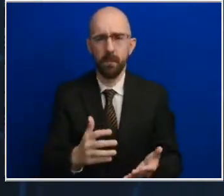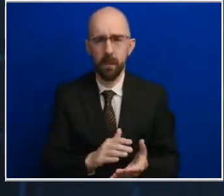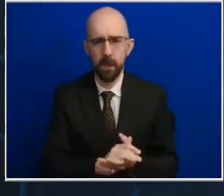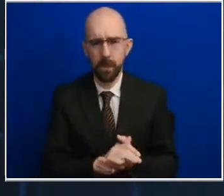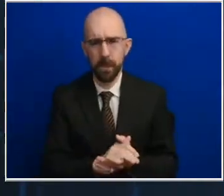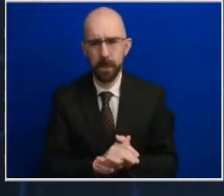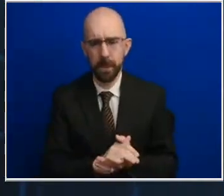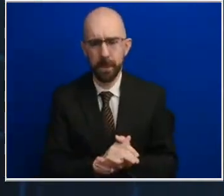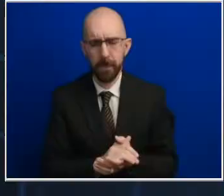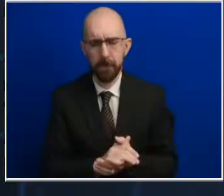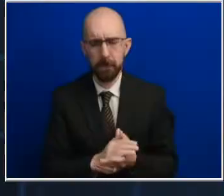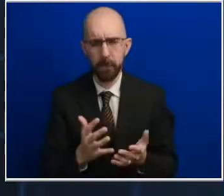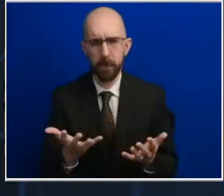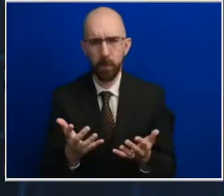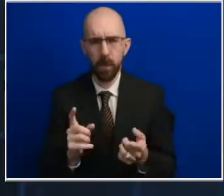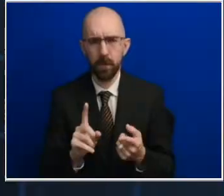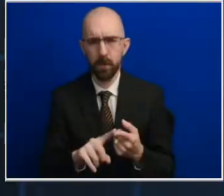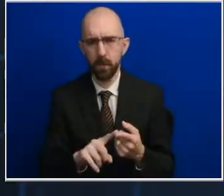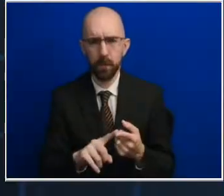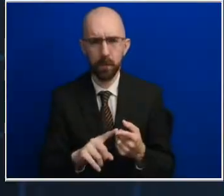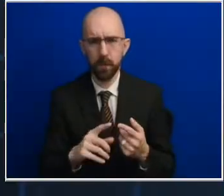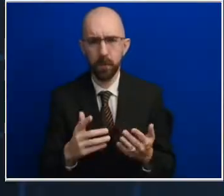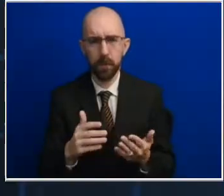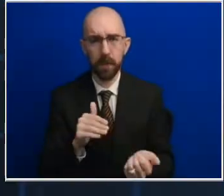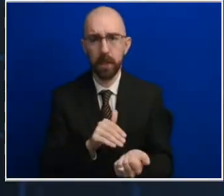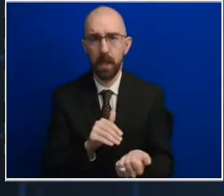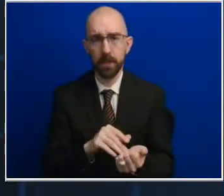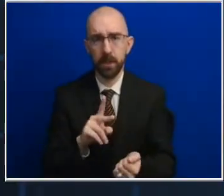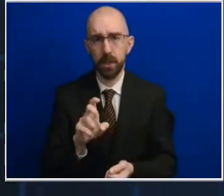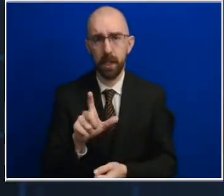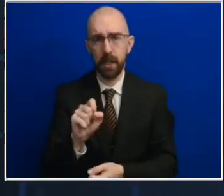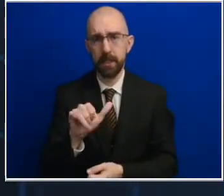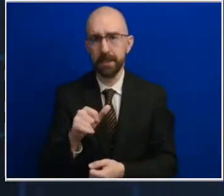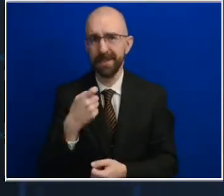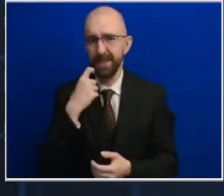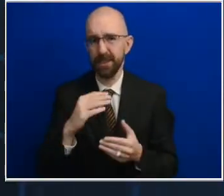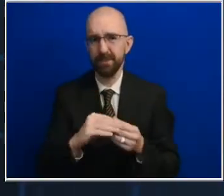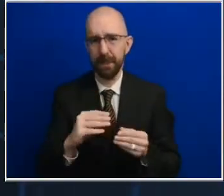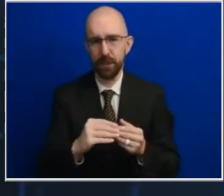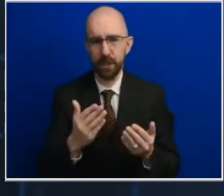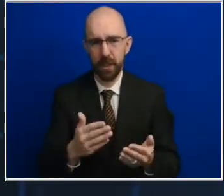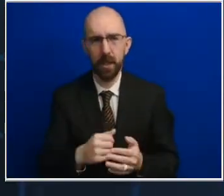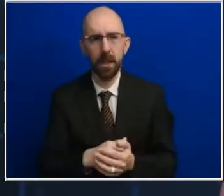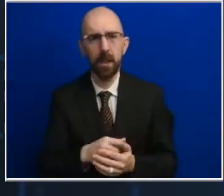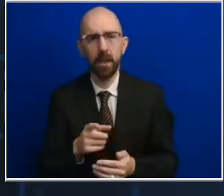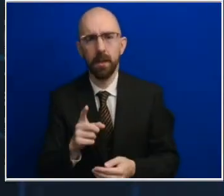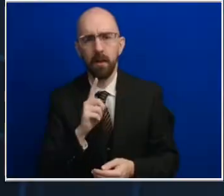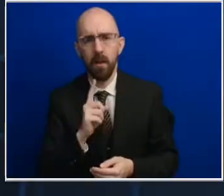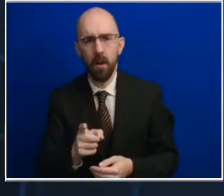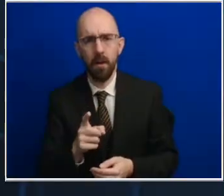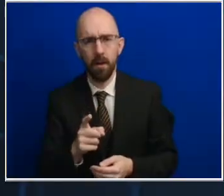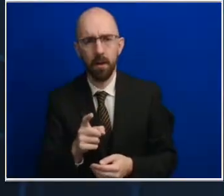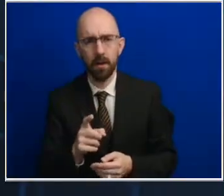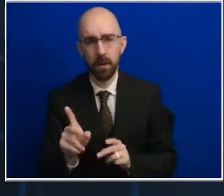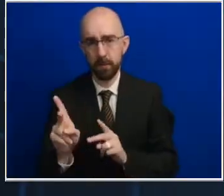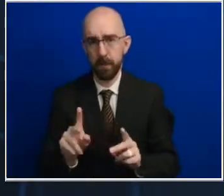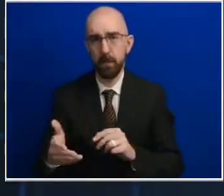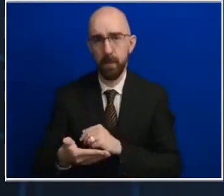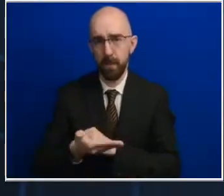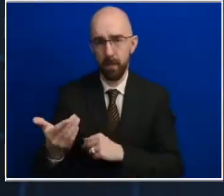what Dr. Kelsey was saying was there are people out there that I have talked